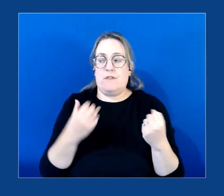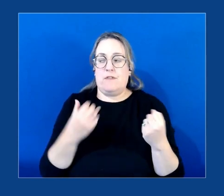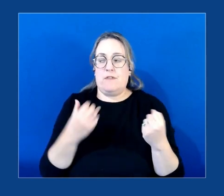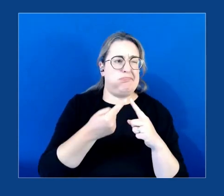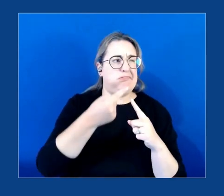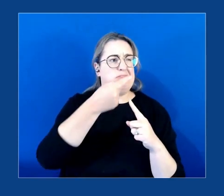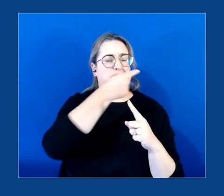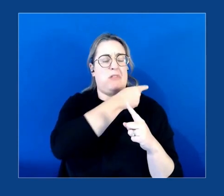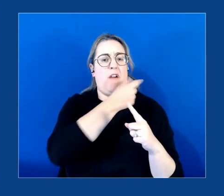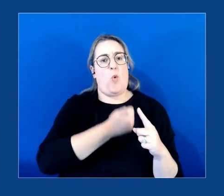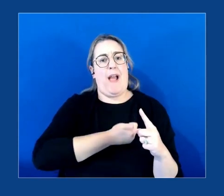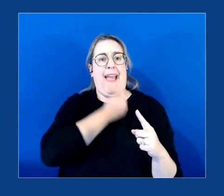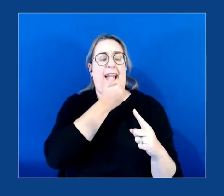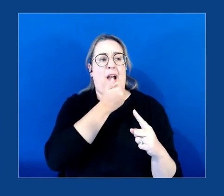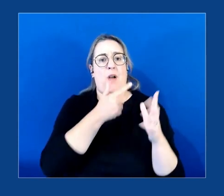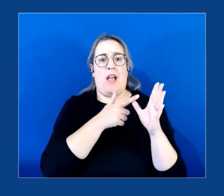the ancestral past.